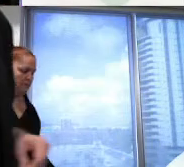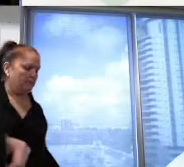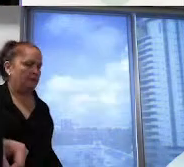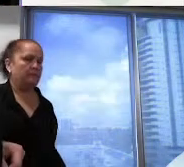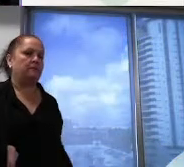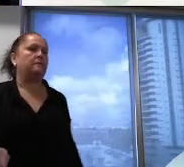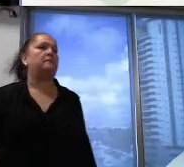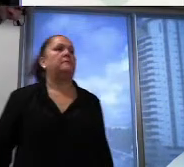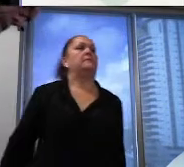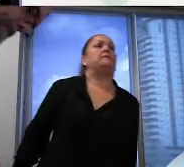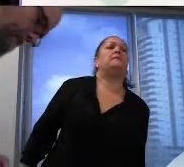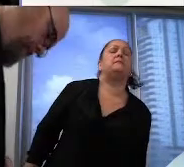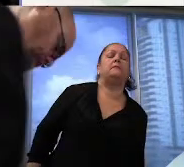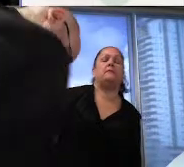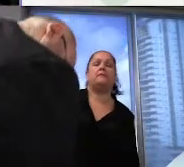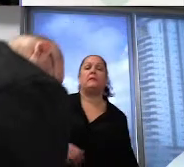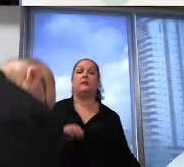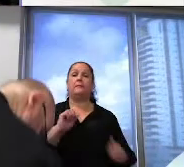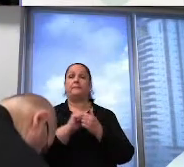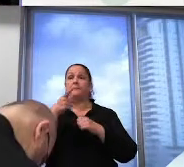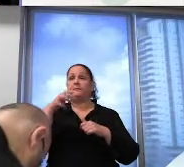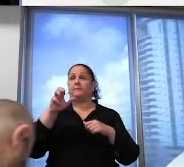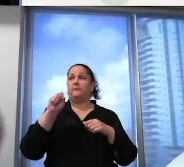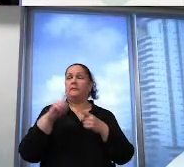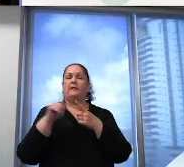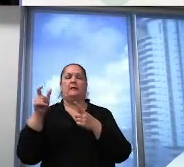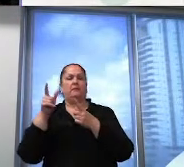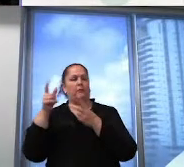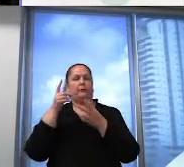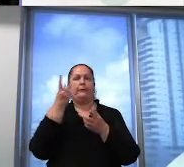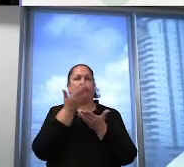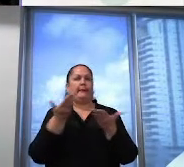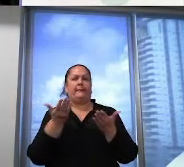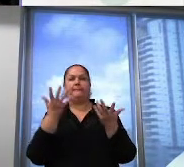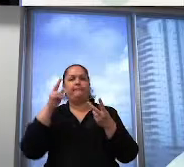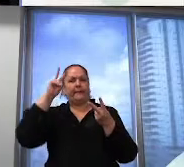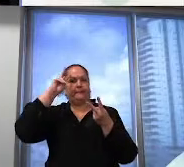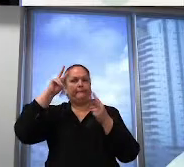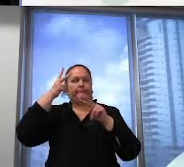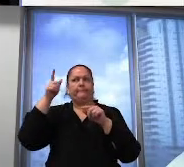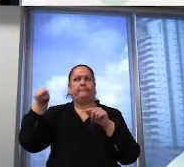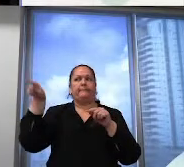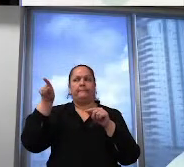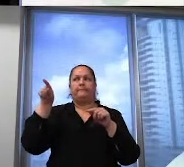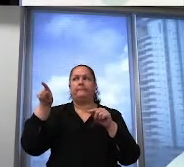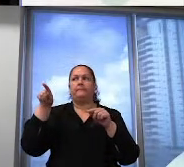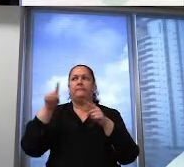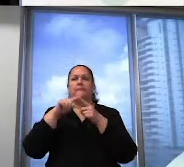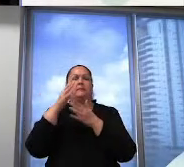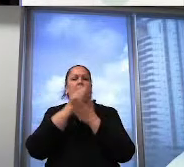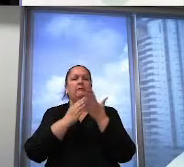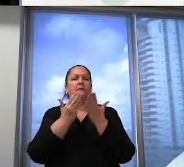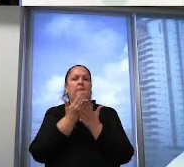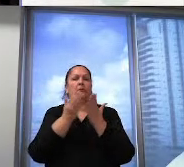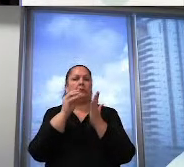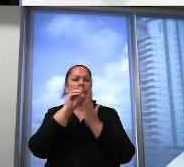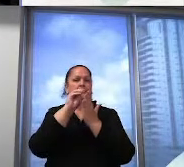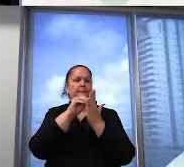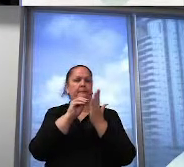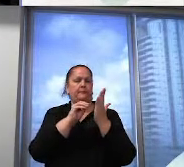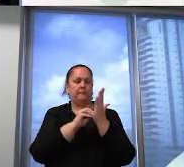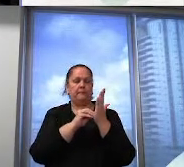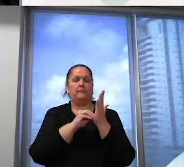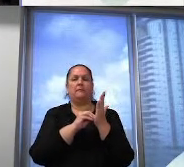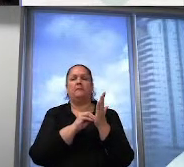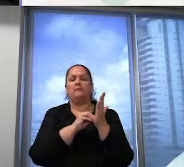PSP was that there was a misinterpretation of some of the elements that we put in